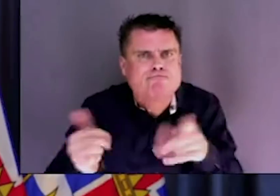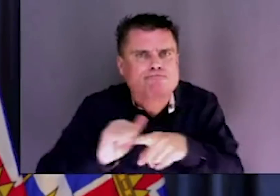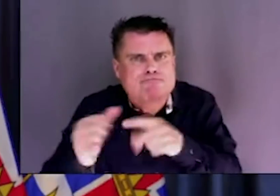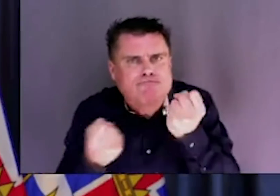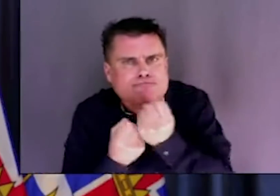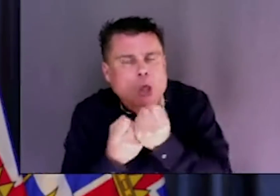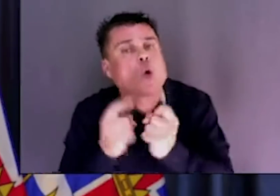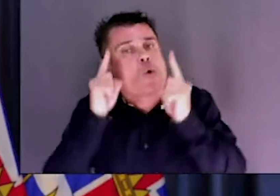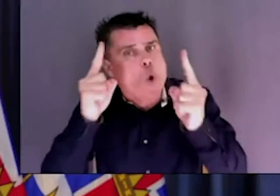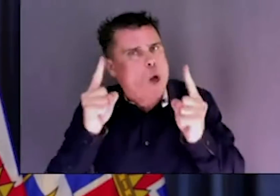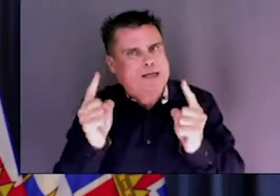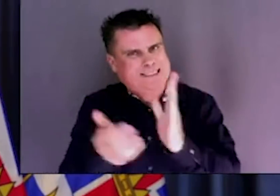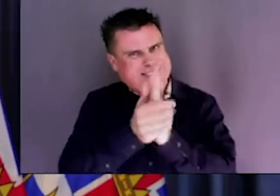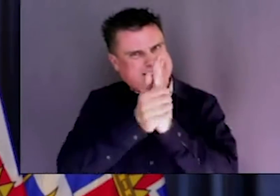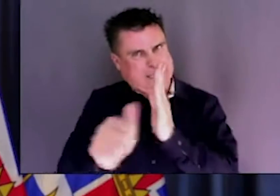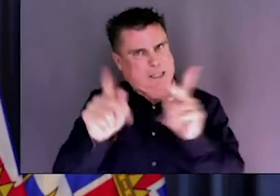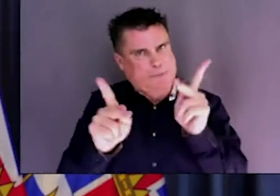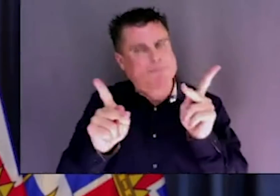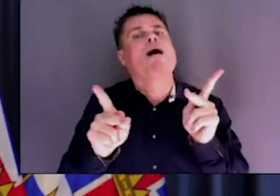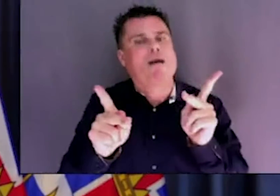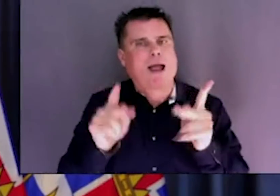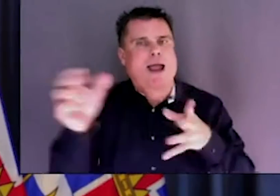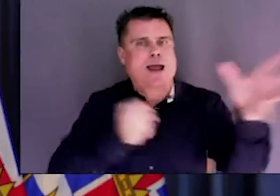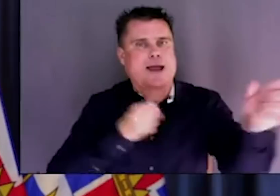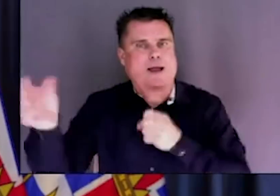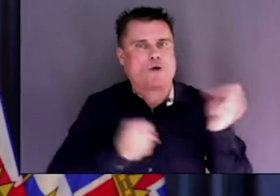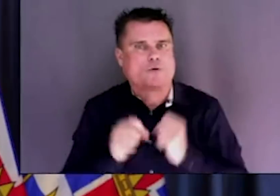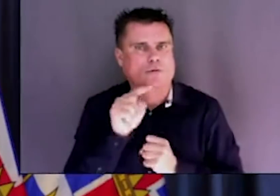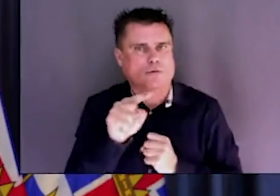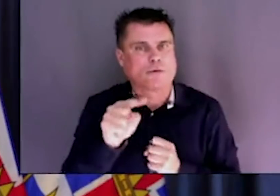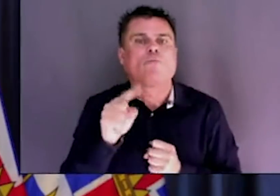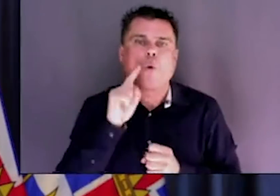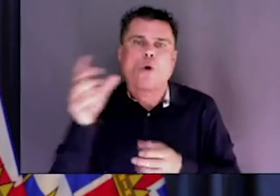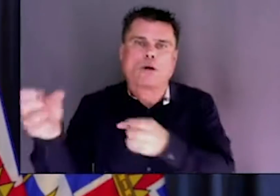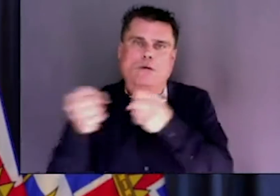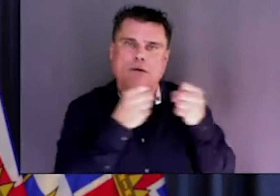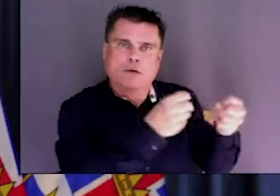government. Our next question is from Lisa Yuzda, News 1130.